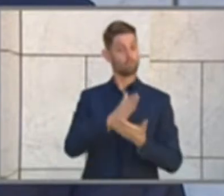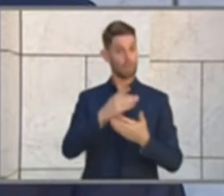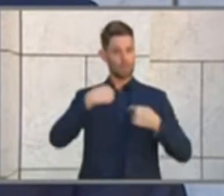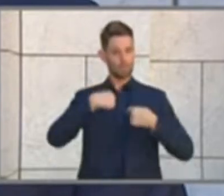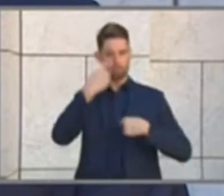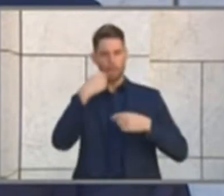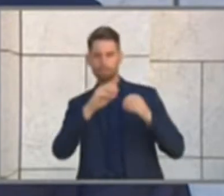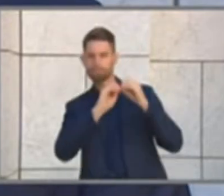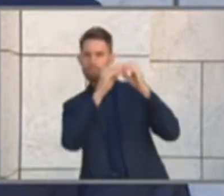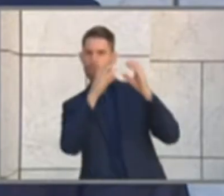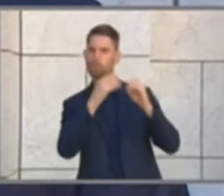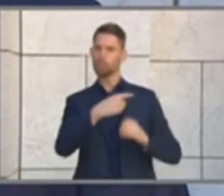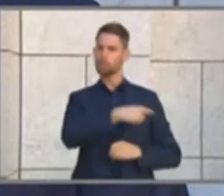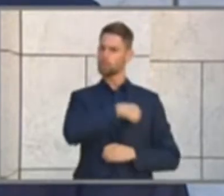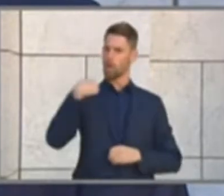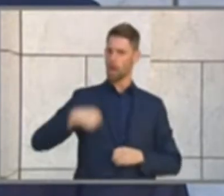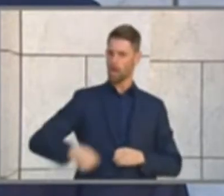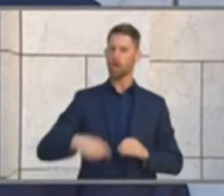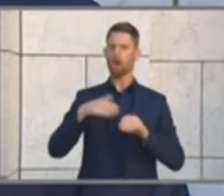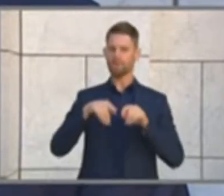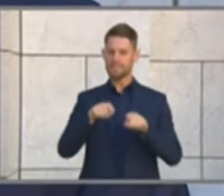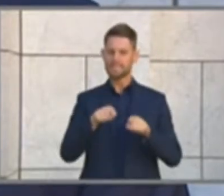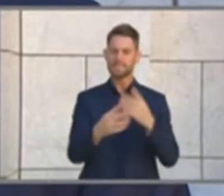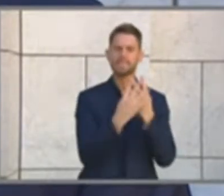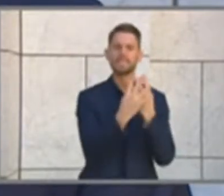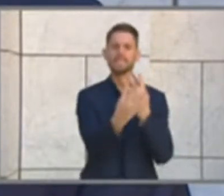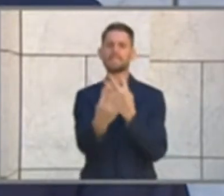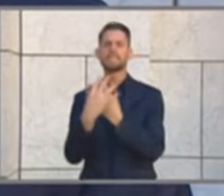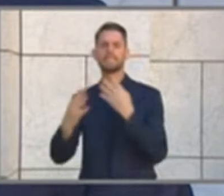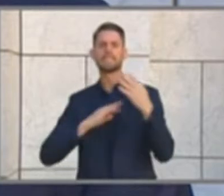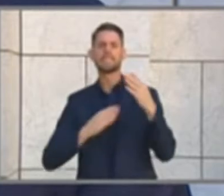trade issues that relate to anti-dumping, as well as